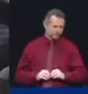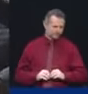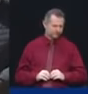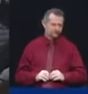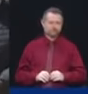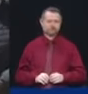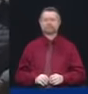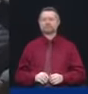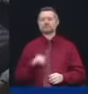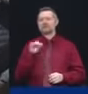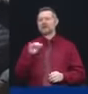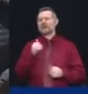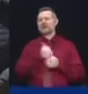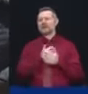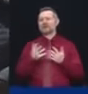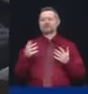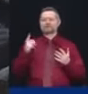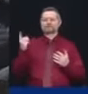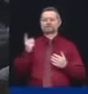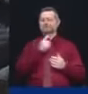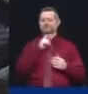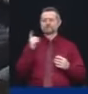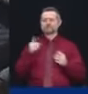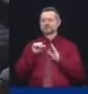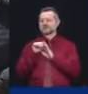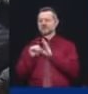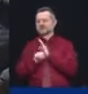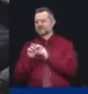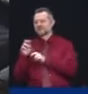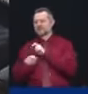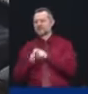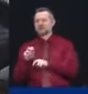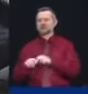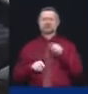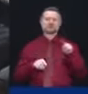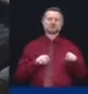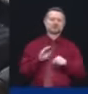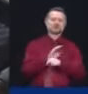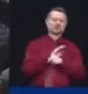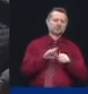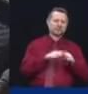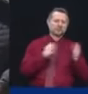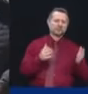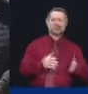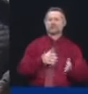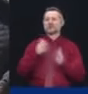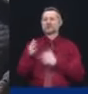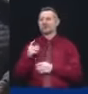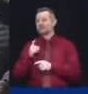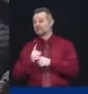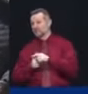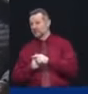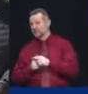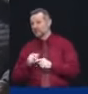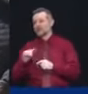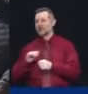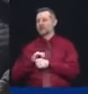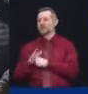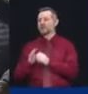all interconnected, right? The state fair, businesses opening, and the